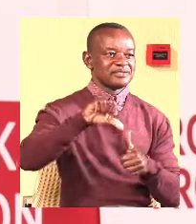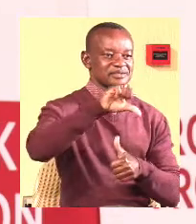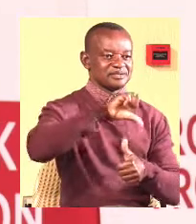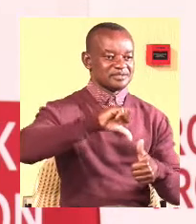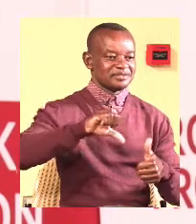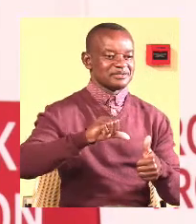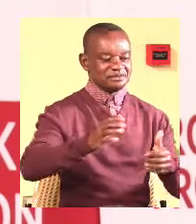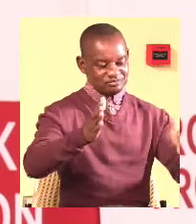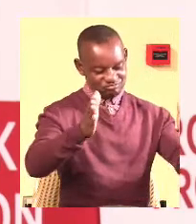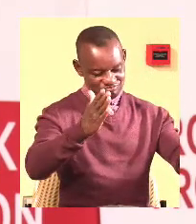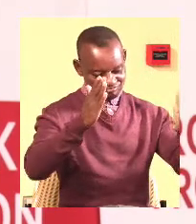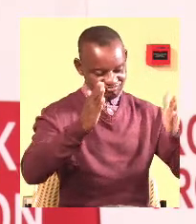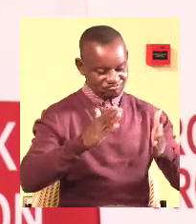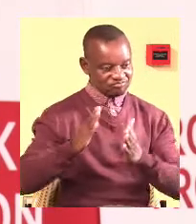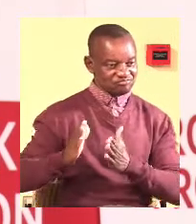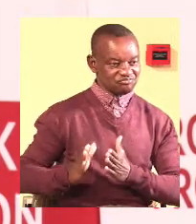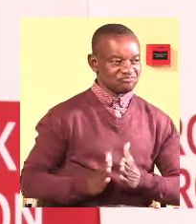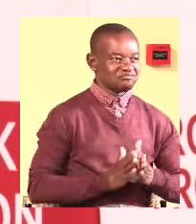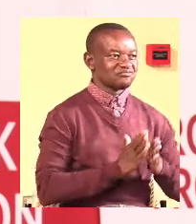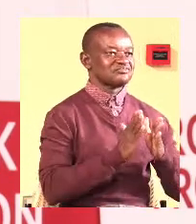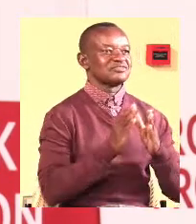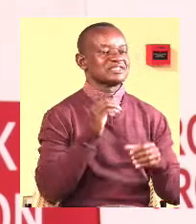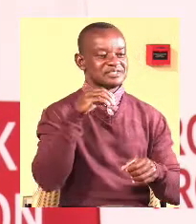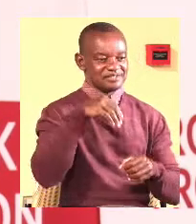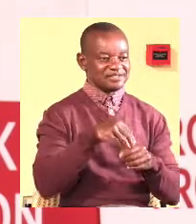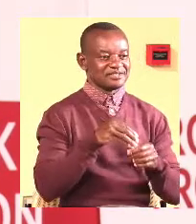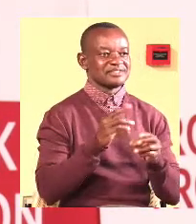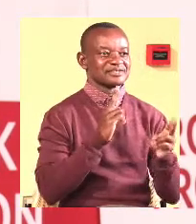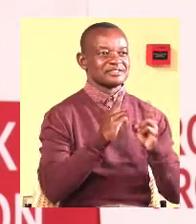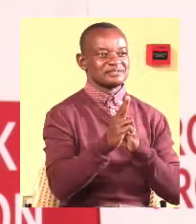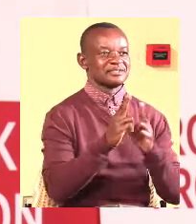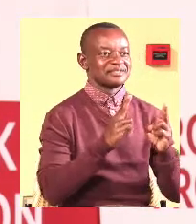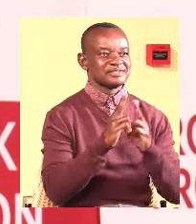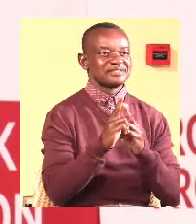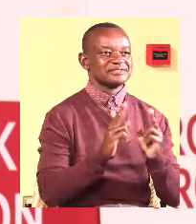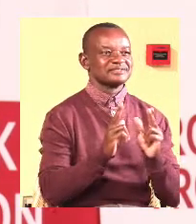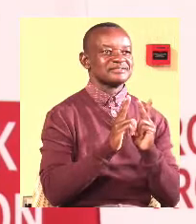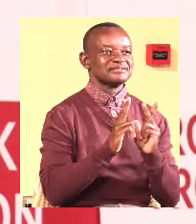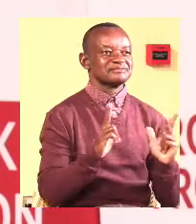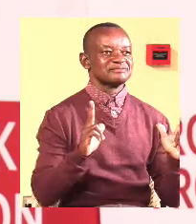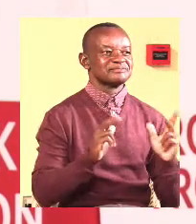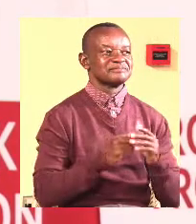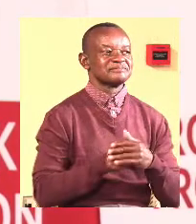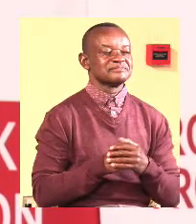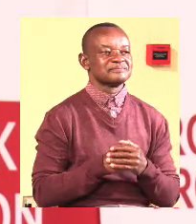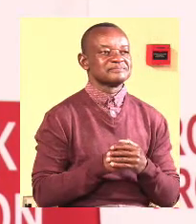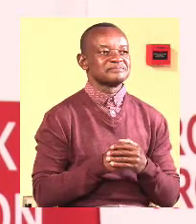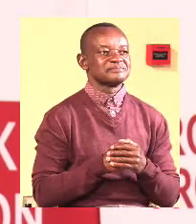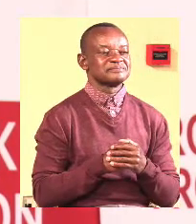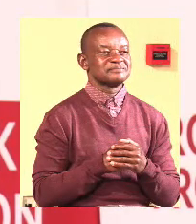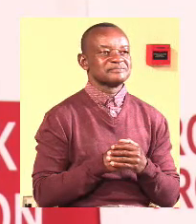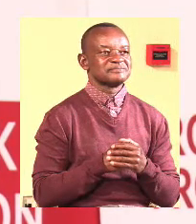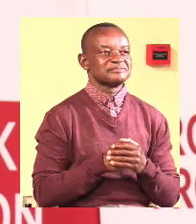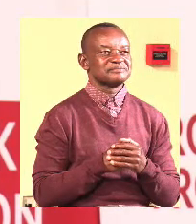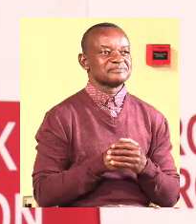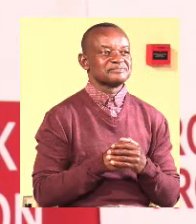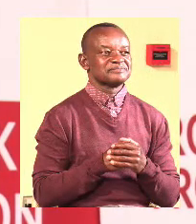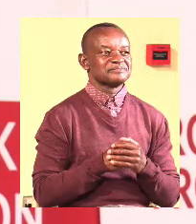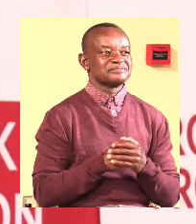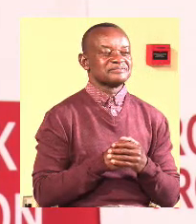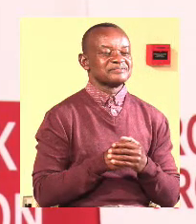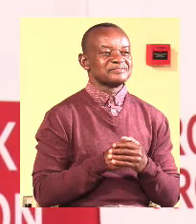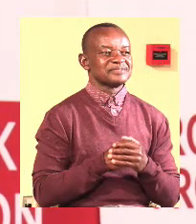community engagement pillar. We are also joined by Ms. Sergeant Katrina